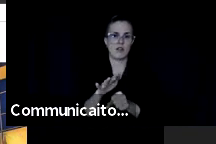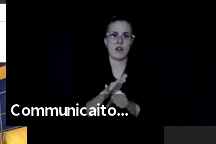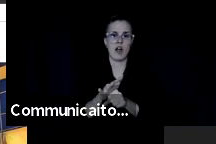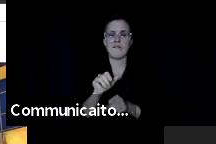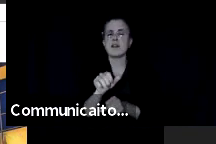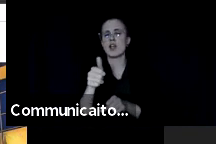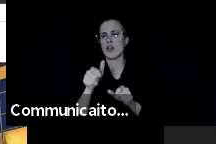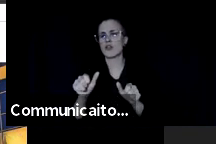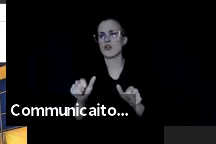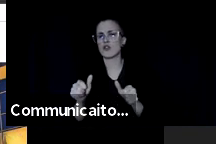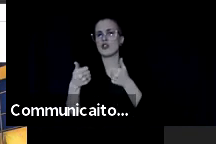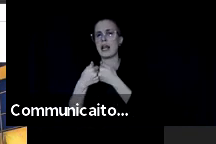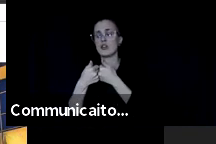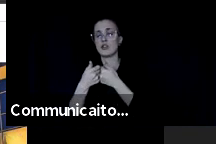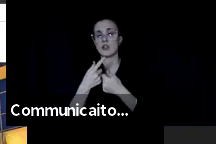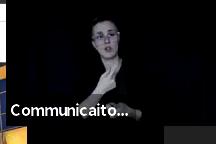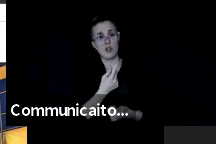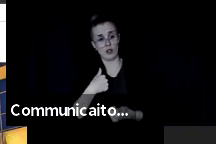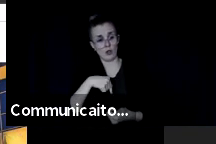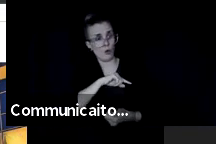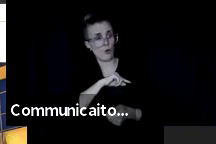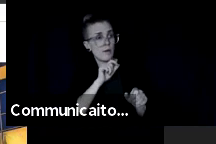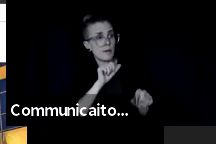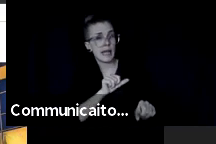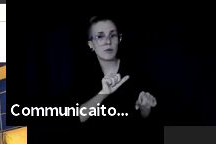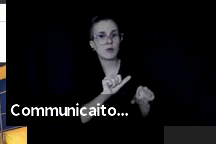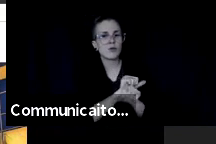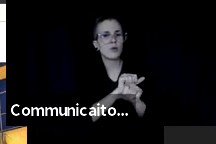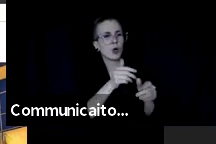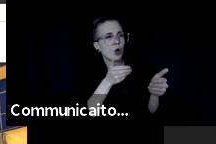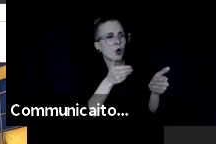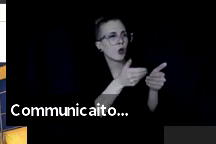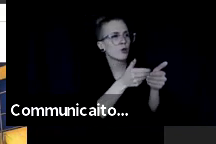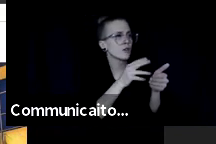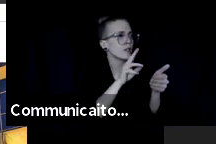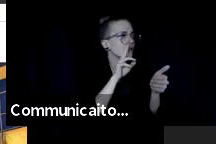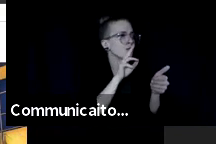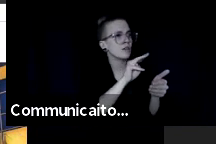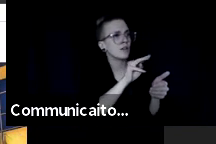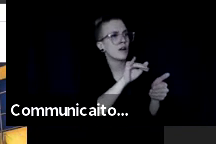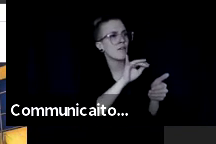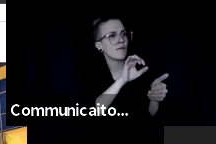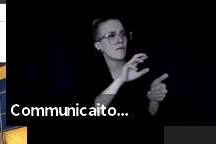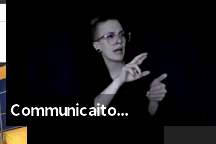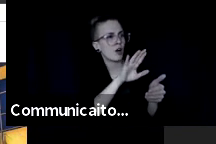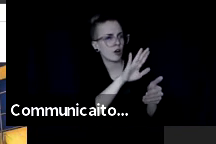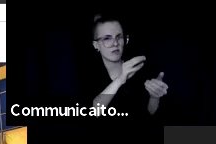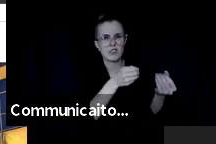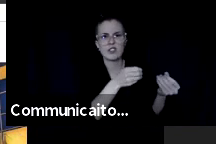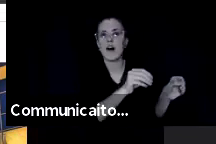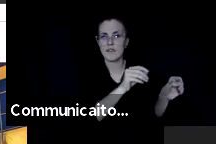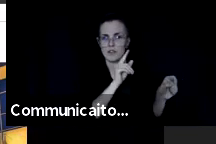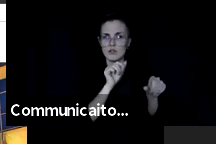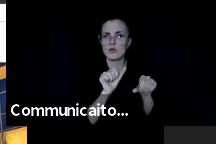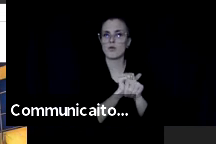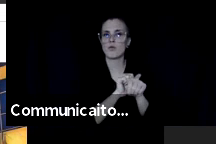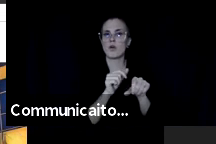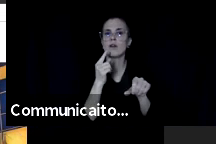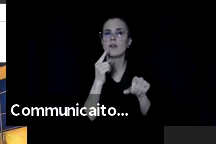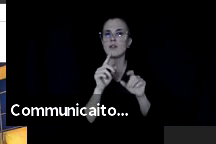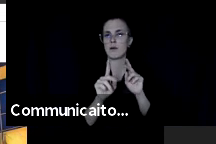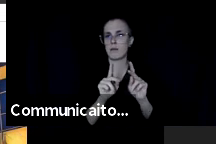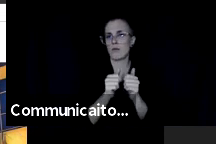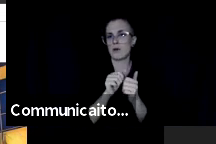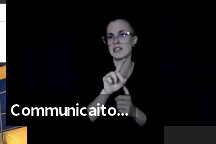been able to work closely with the Houston Mayor's Office for People with Disabilities, with Director